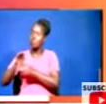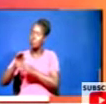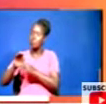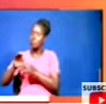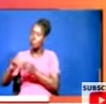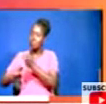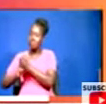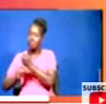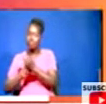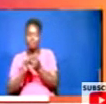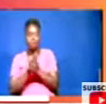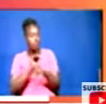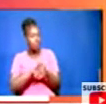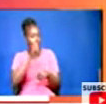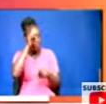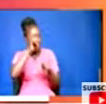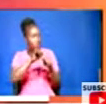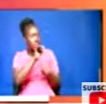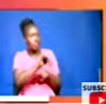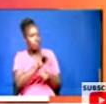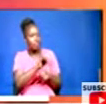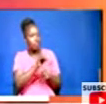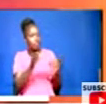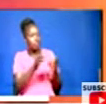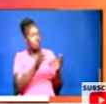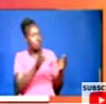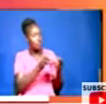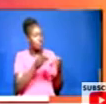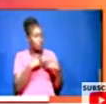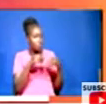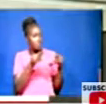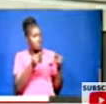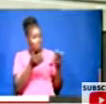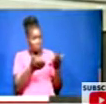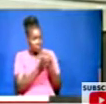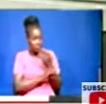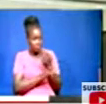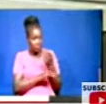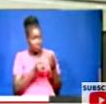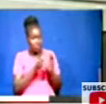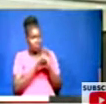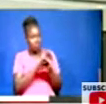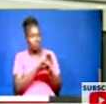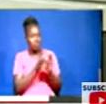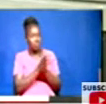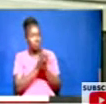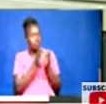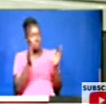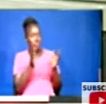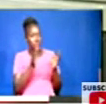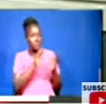course, it's good to remember that we have companies that are producing fertilizer in this country. Mm-hmm. For example, you have one of the largest in East